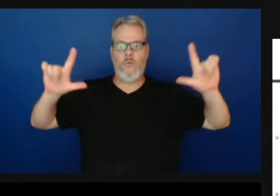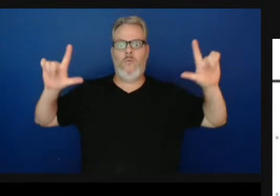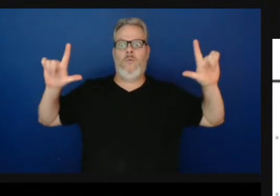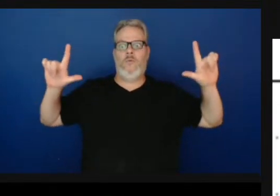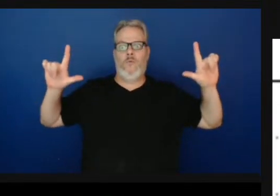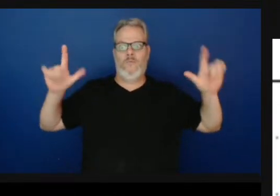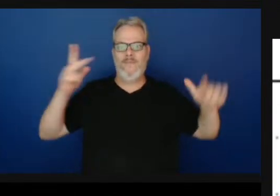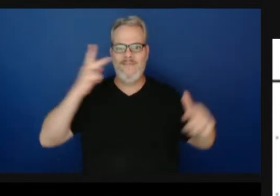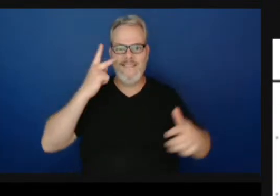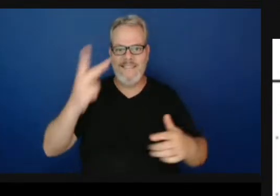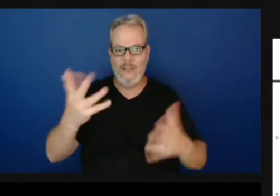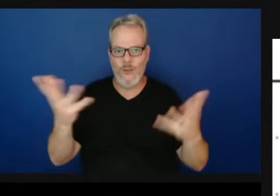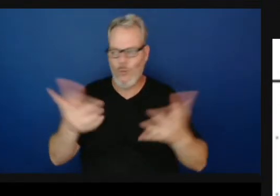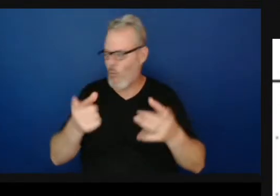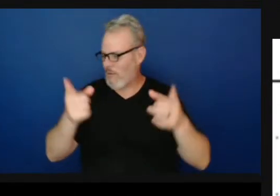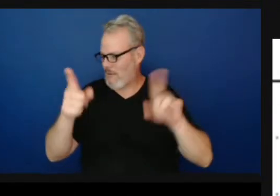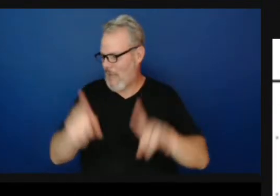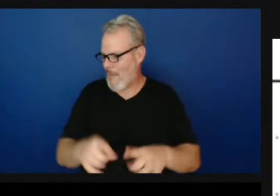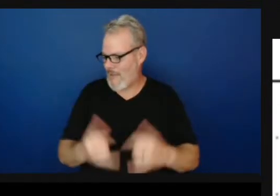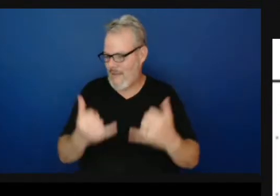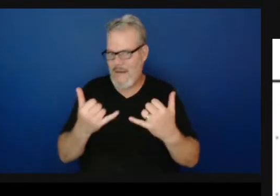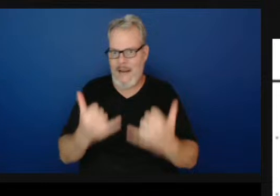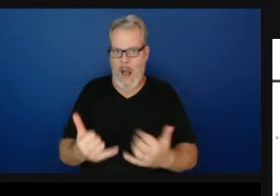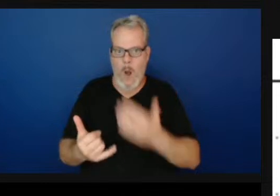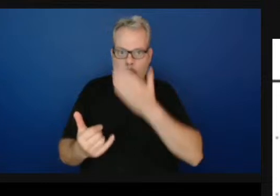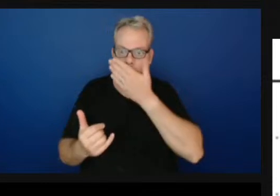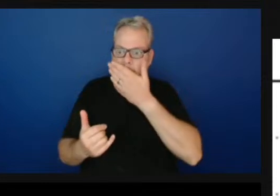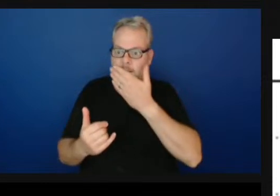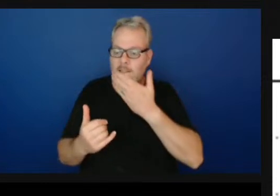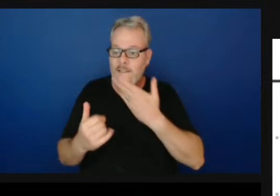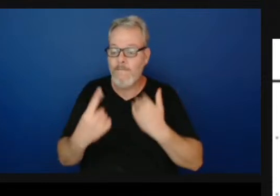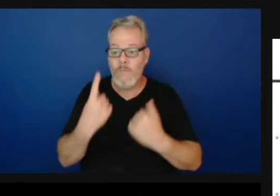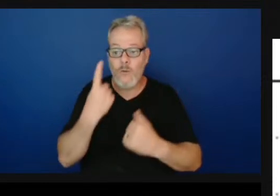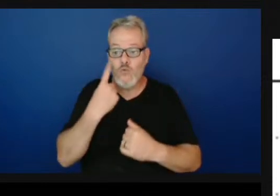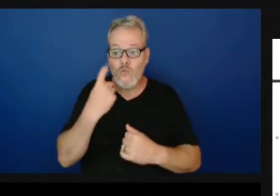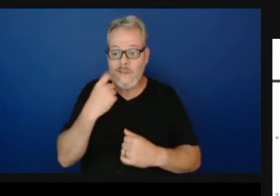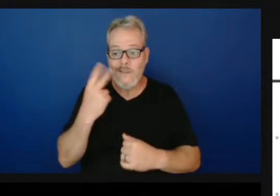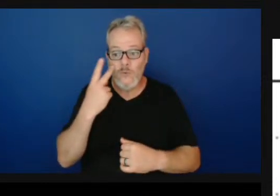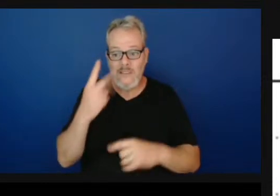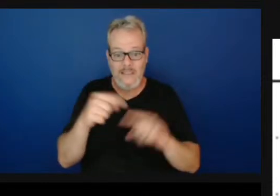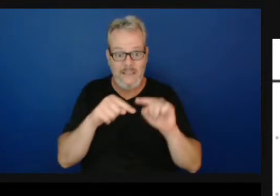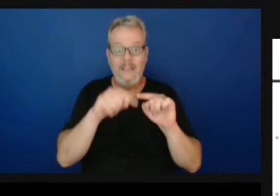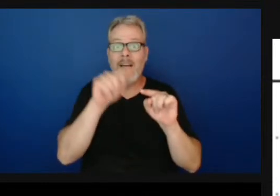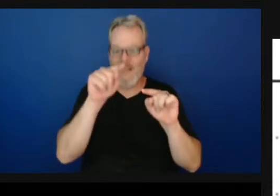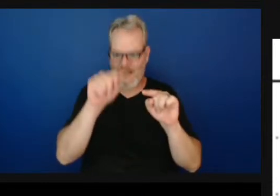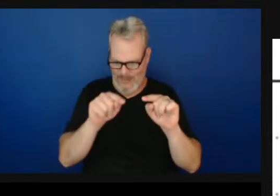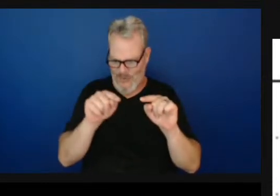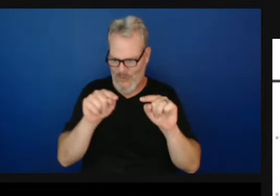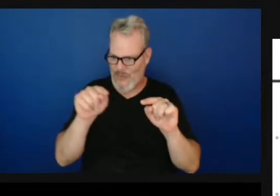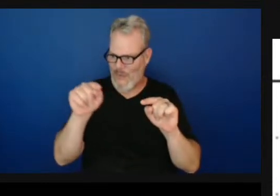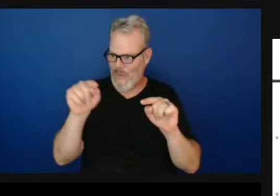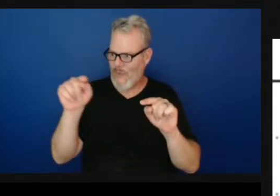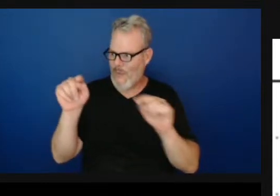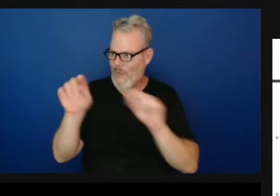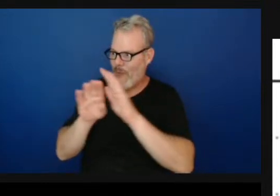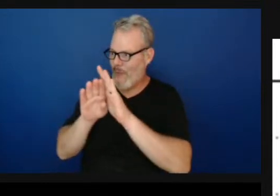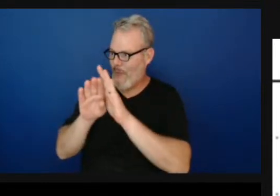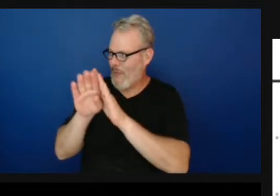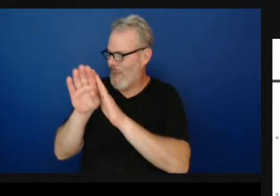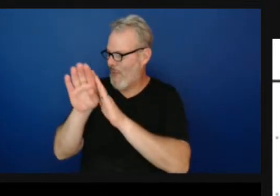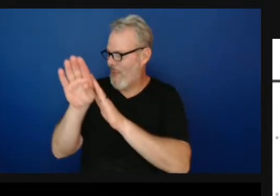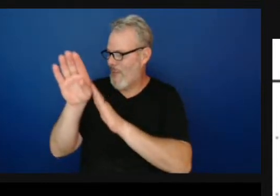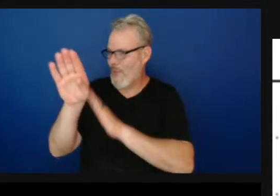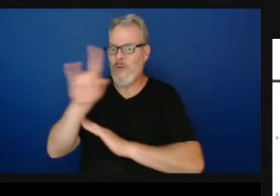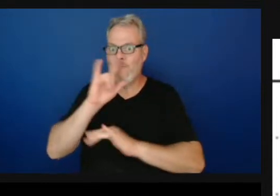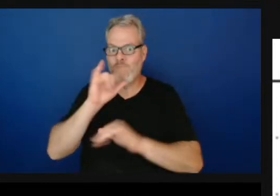now. Most recently, we see this line moving upwards. So the sides are spreading apart. Magma is filling the summit